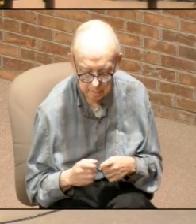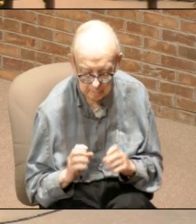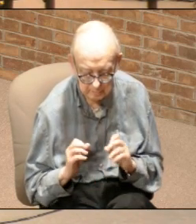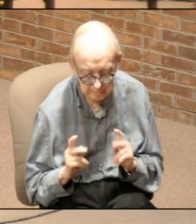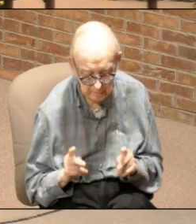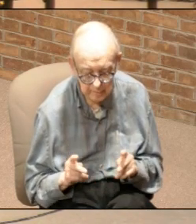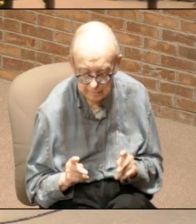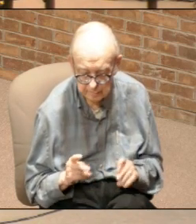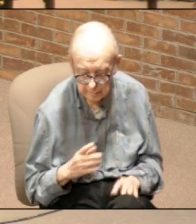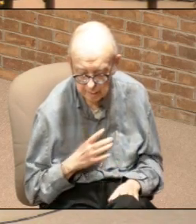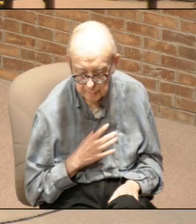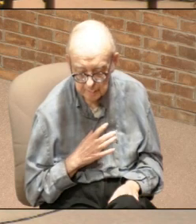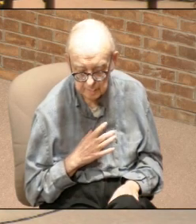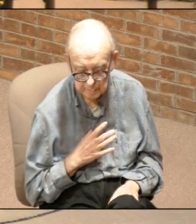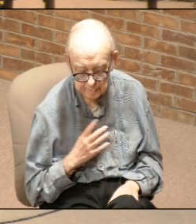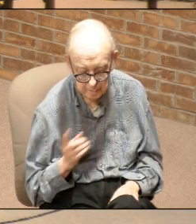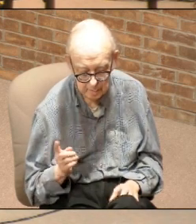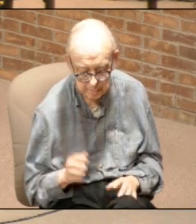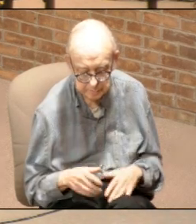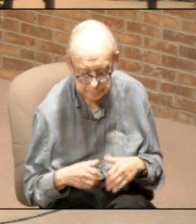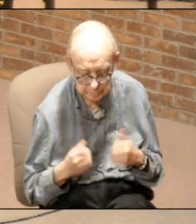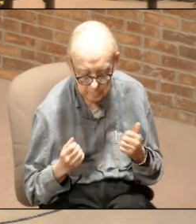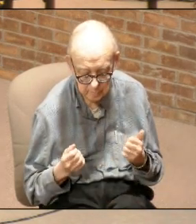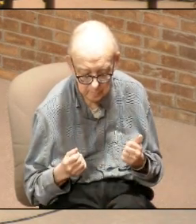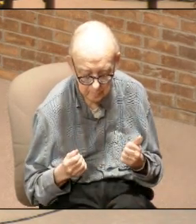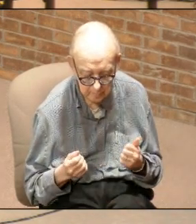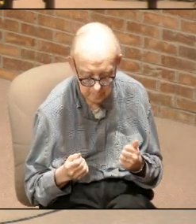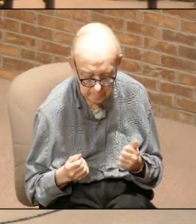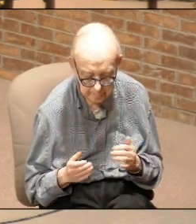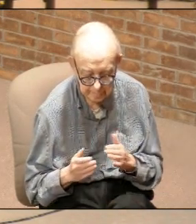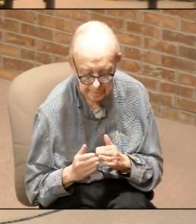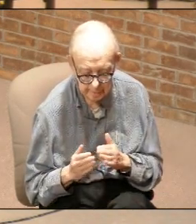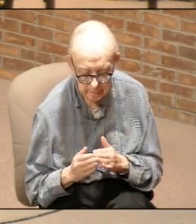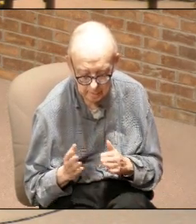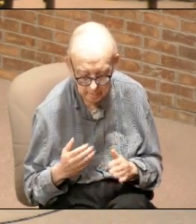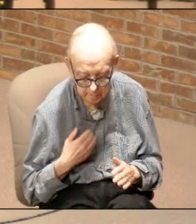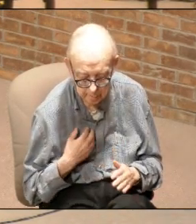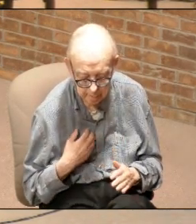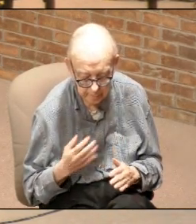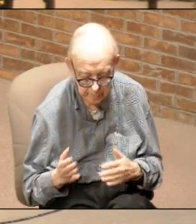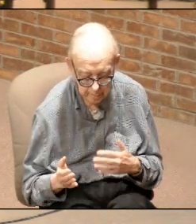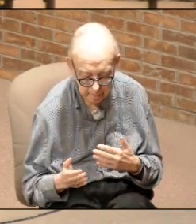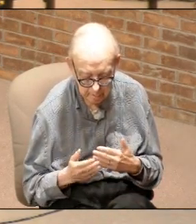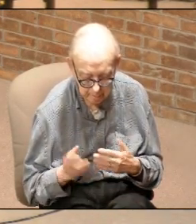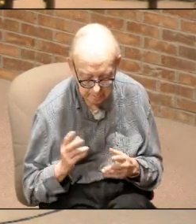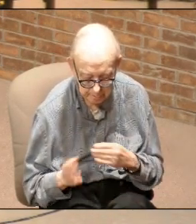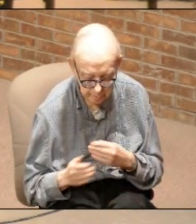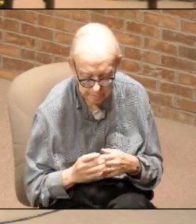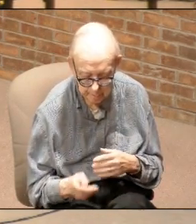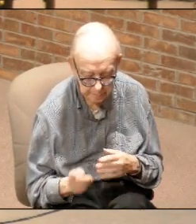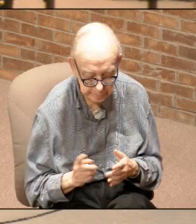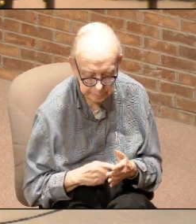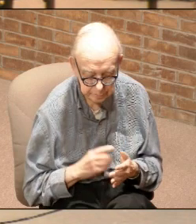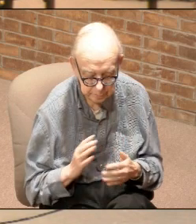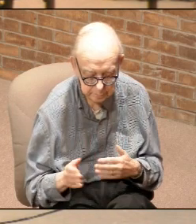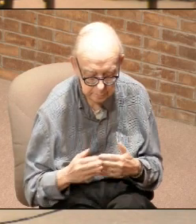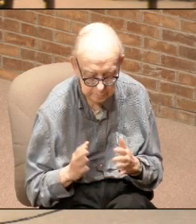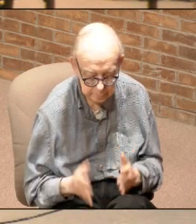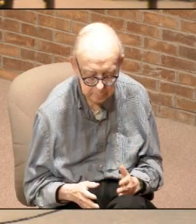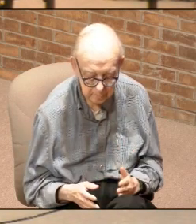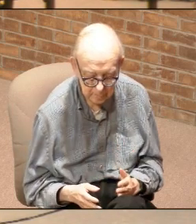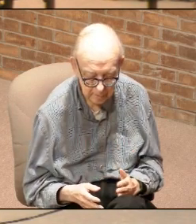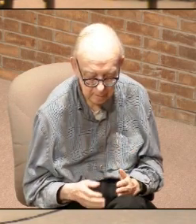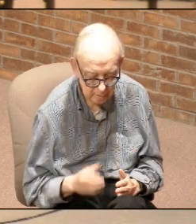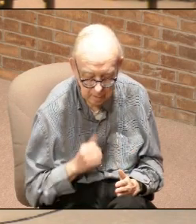okay but if you live in a community where you have neighbors sometimes your neighbors are not